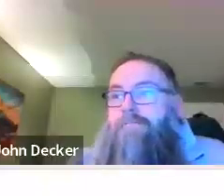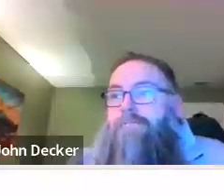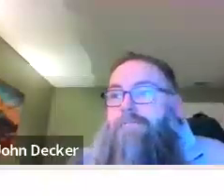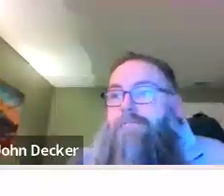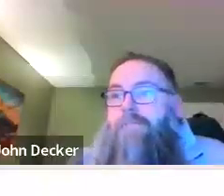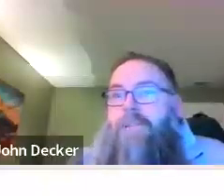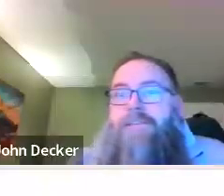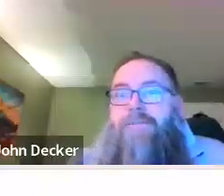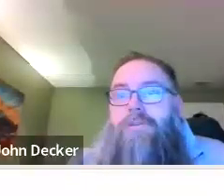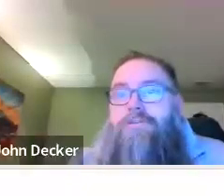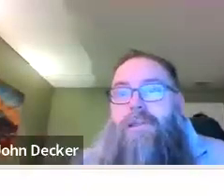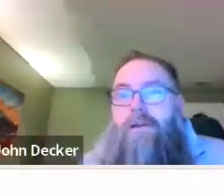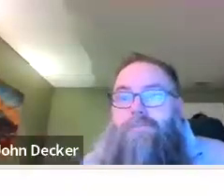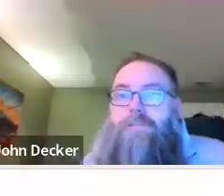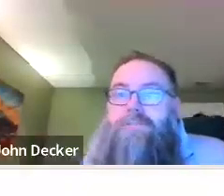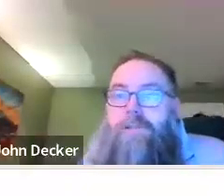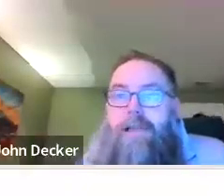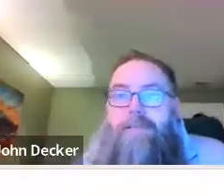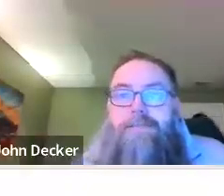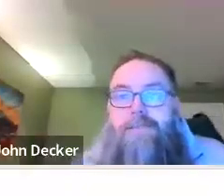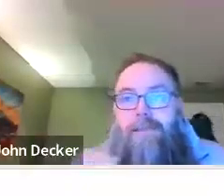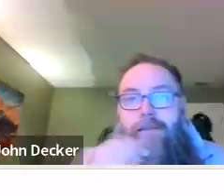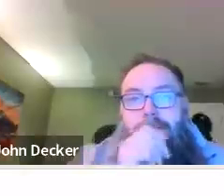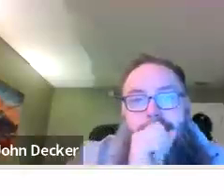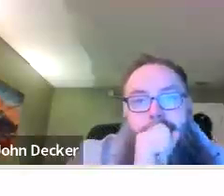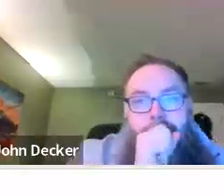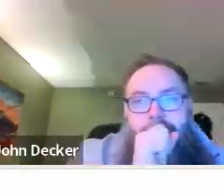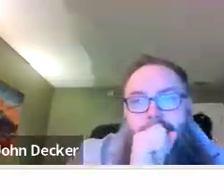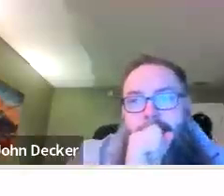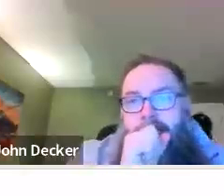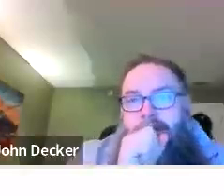are continuing to expand the opportunities for clients.